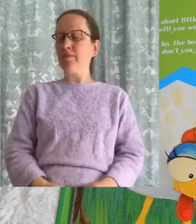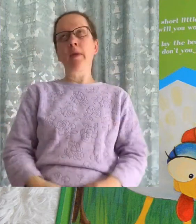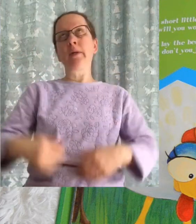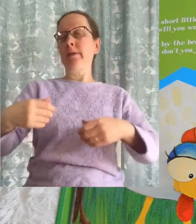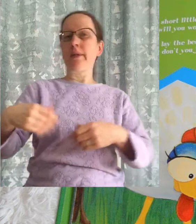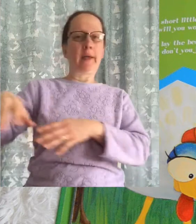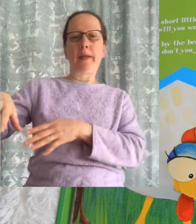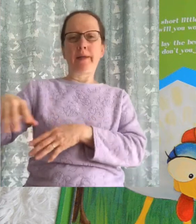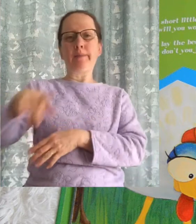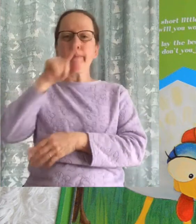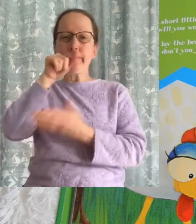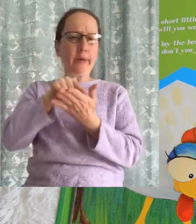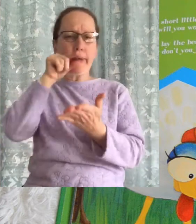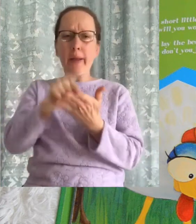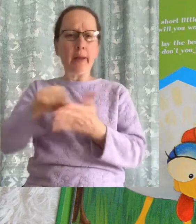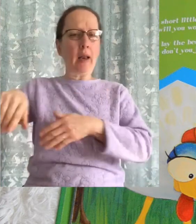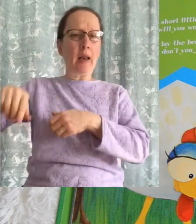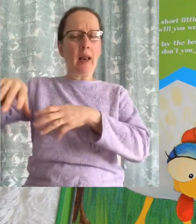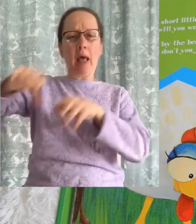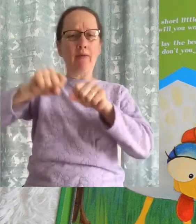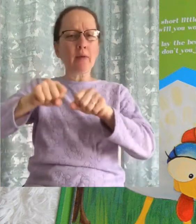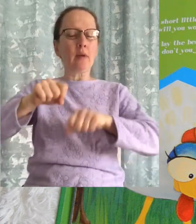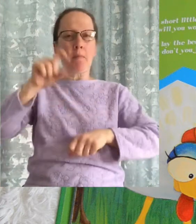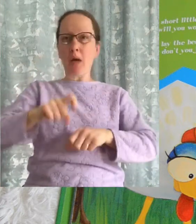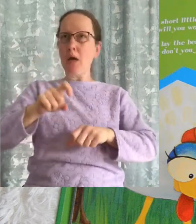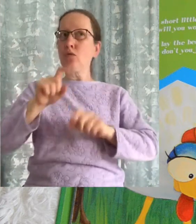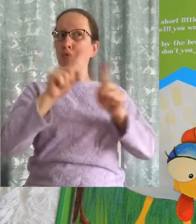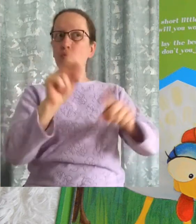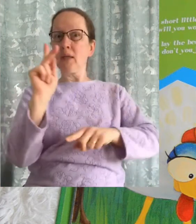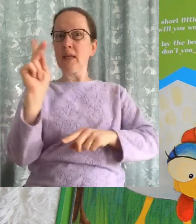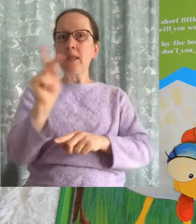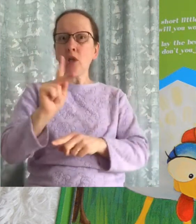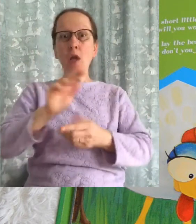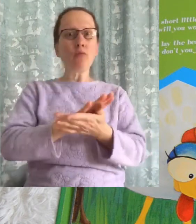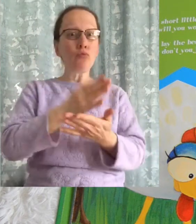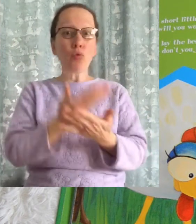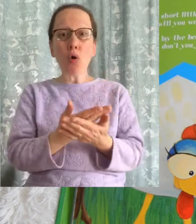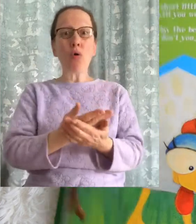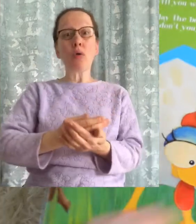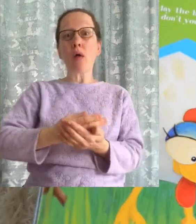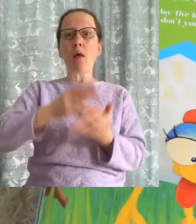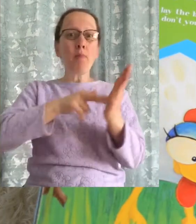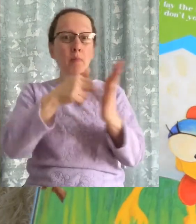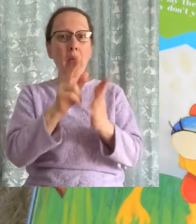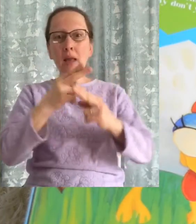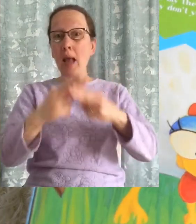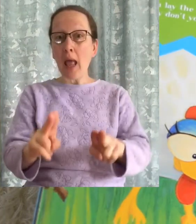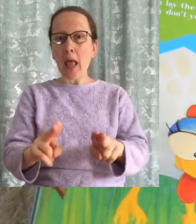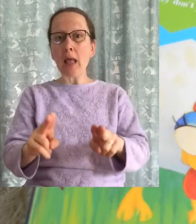for the kitchen with so much to do, cooking, then coloring, and delivering too.